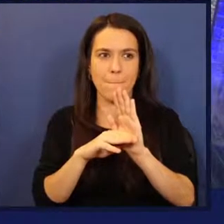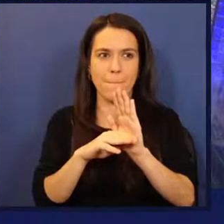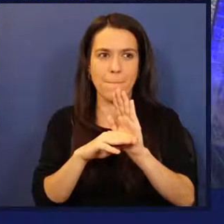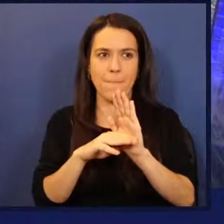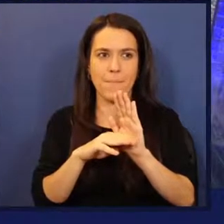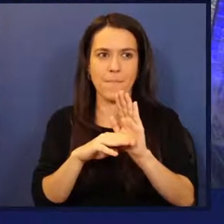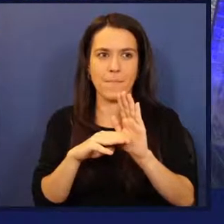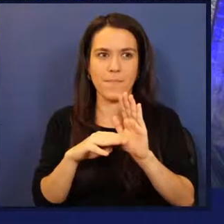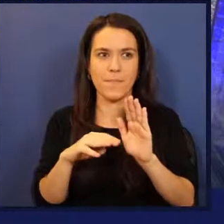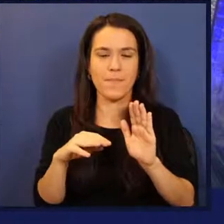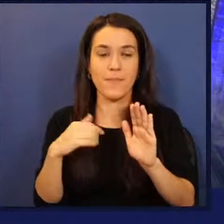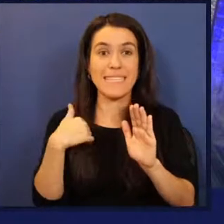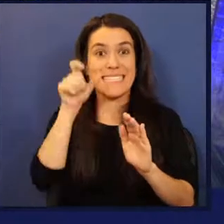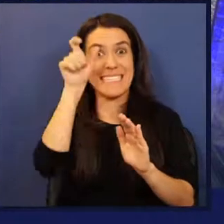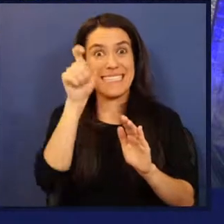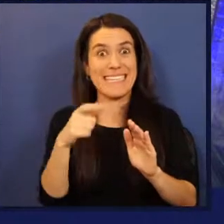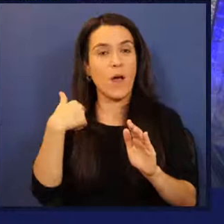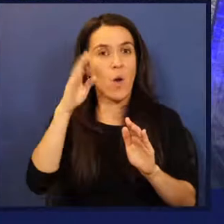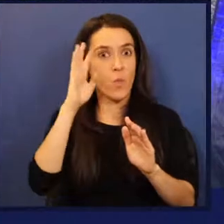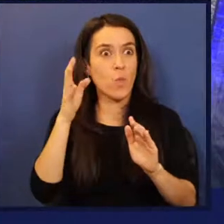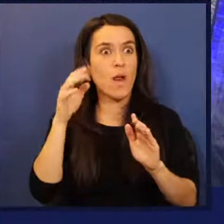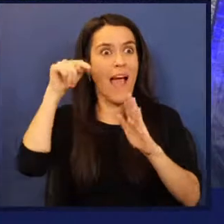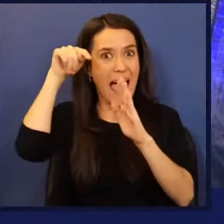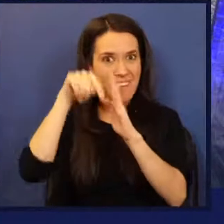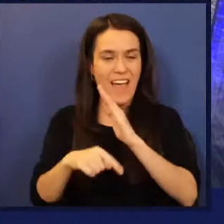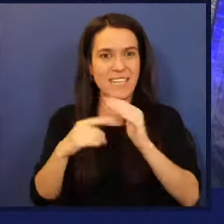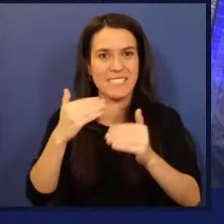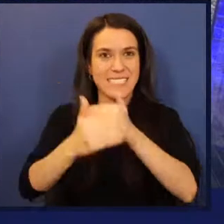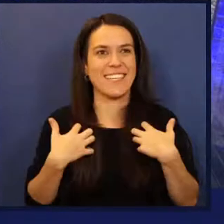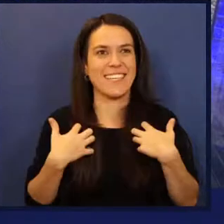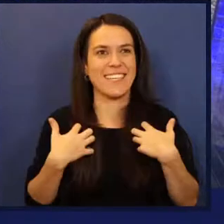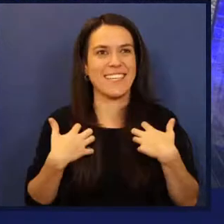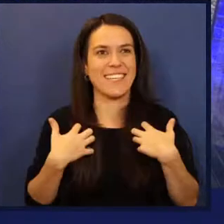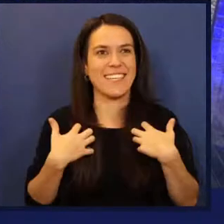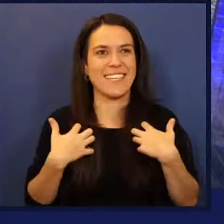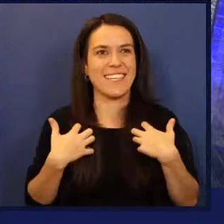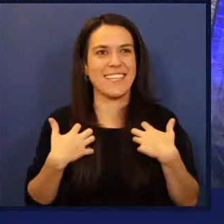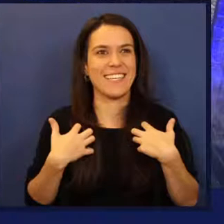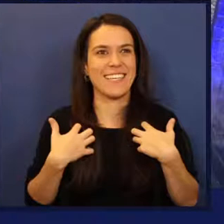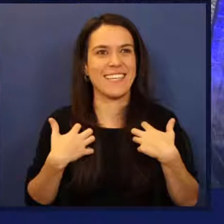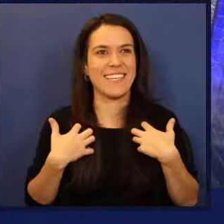And he asked me, is it PhD advanced or program?